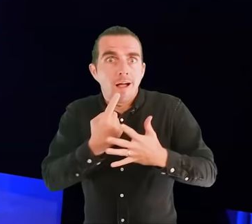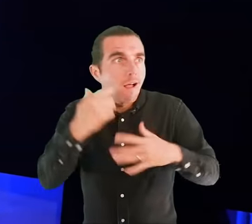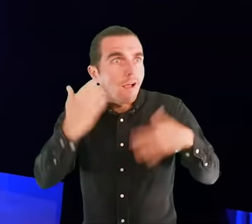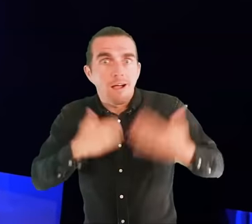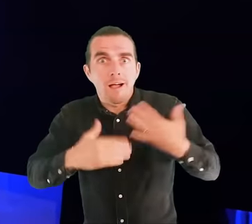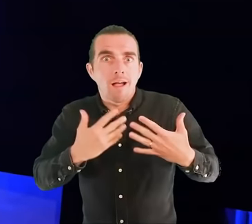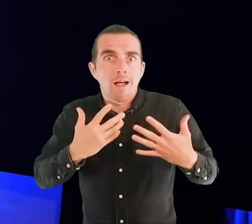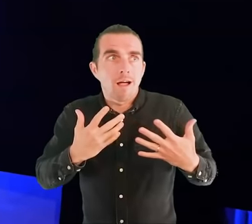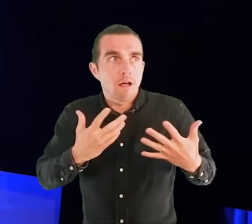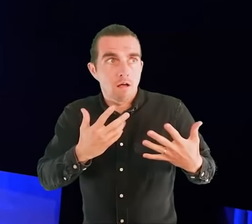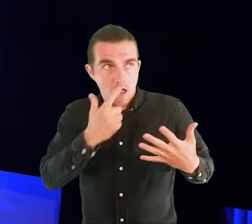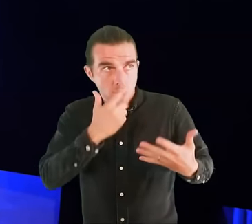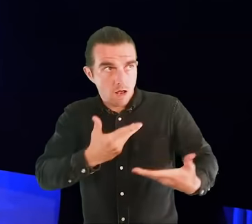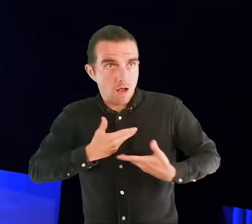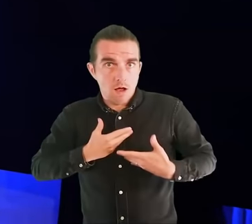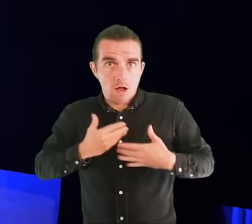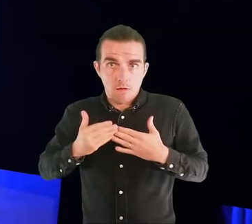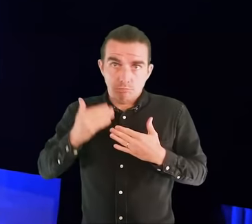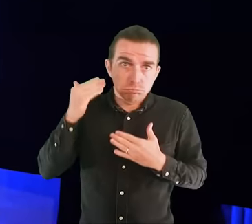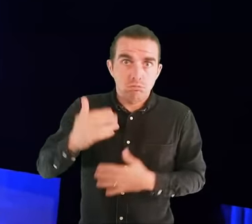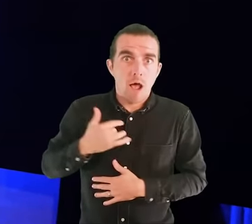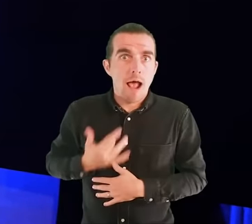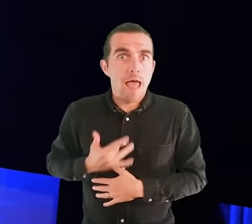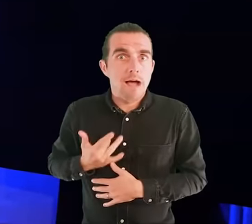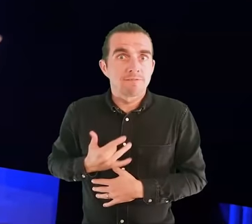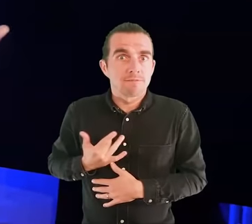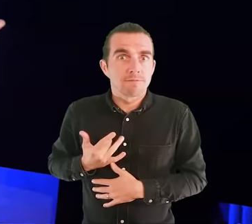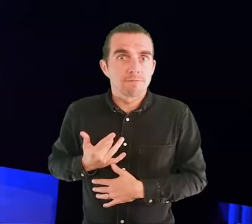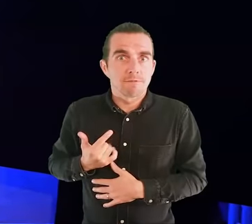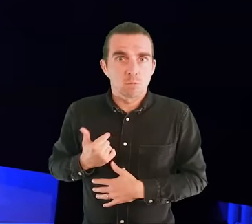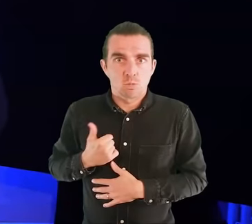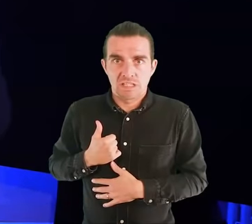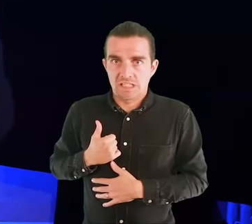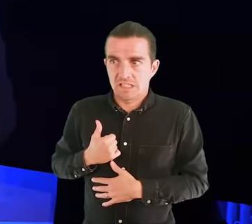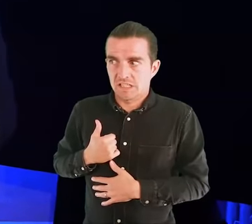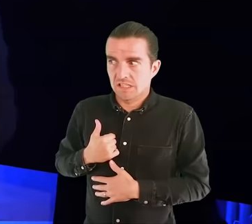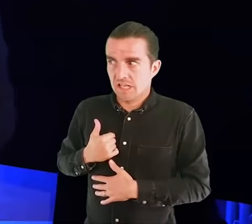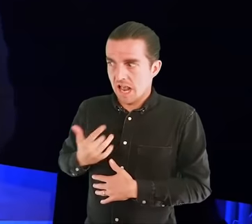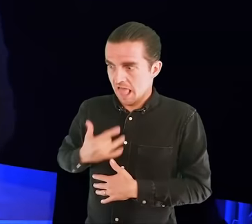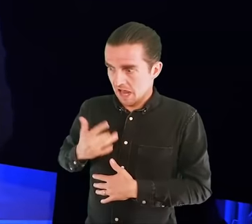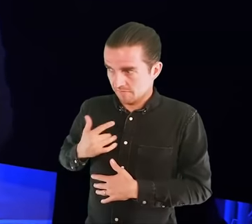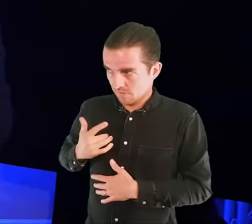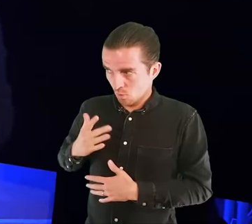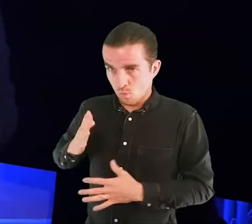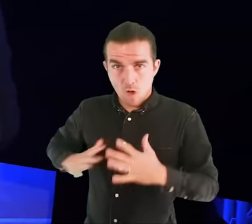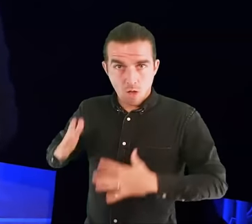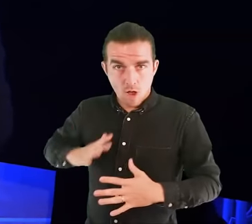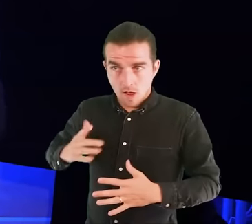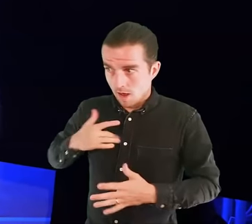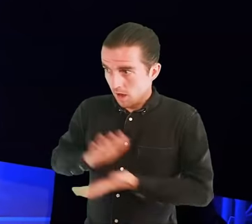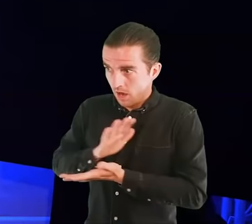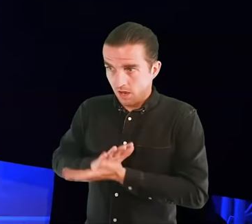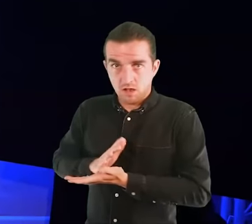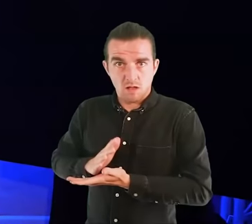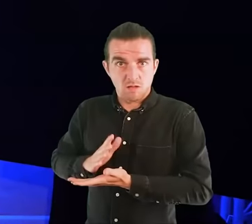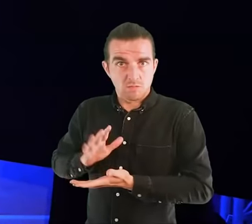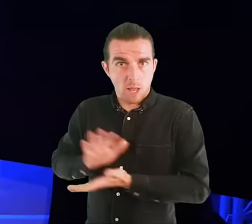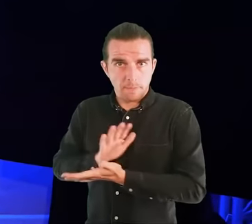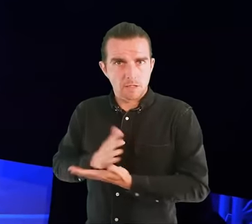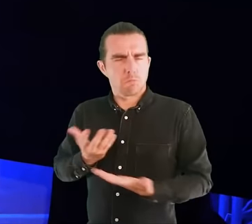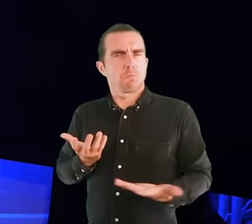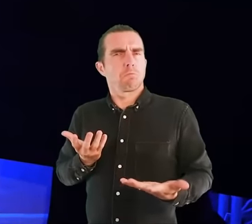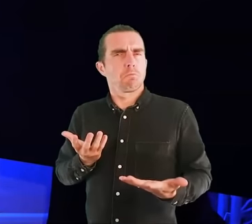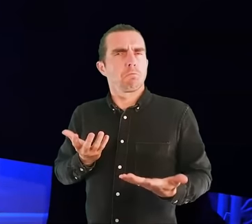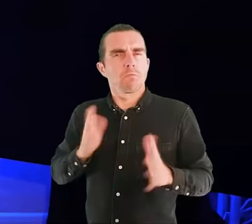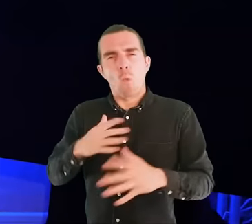What concerns us about living longer? What are our fears? Here are five moral issues that we